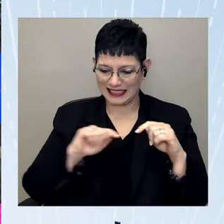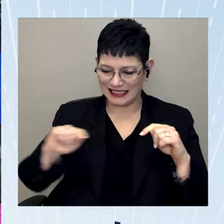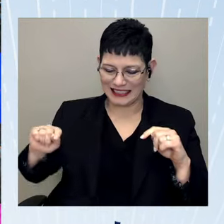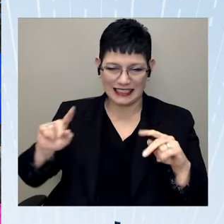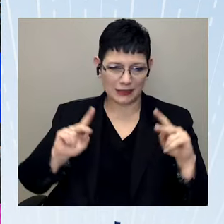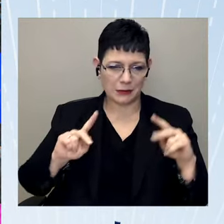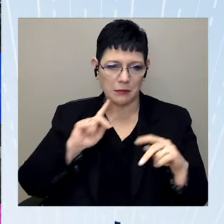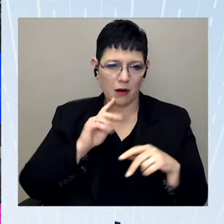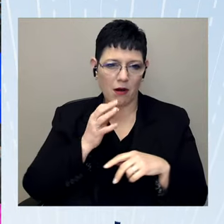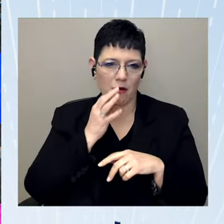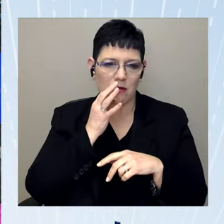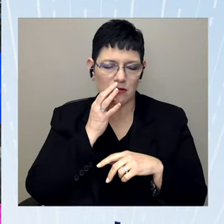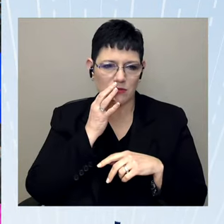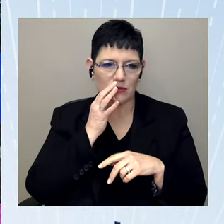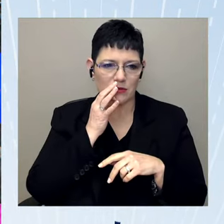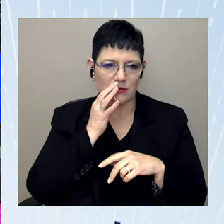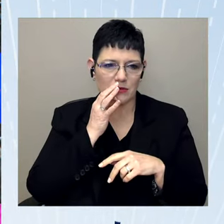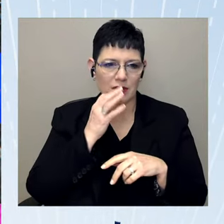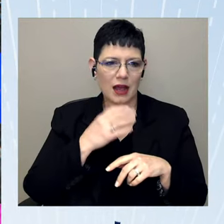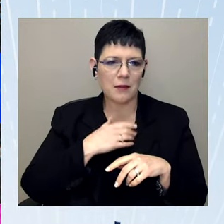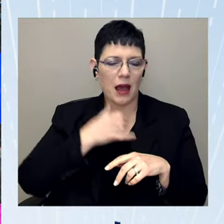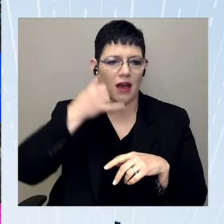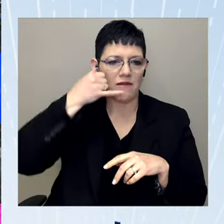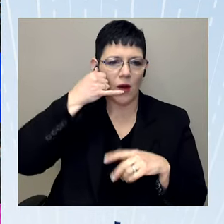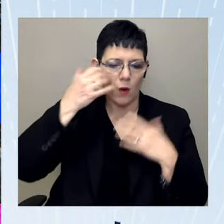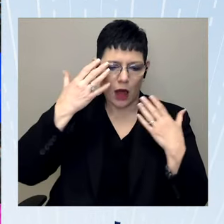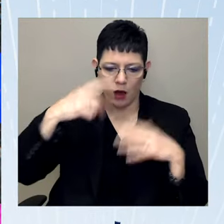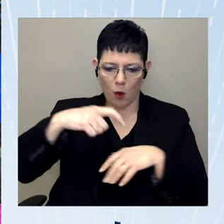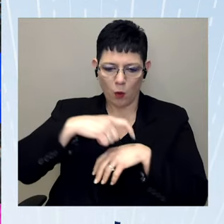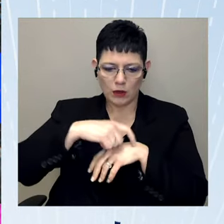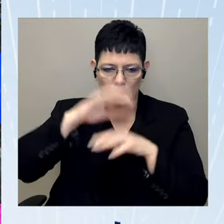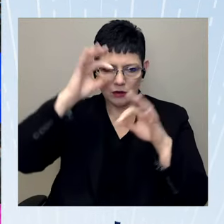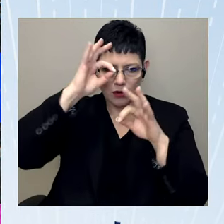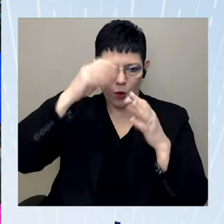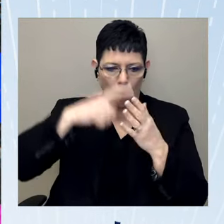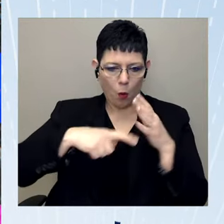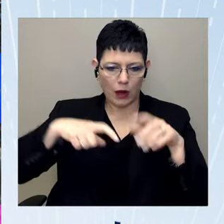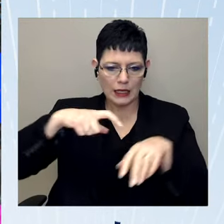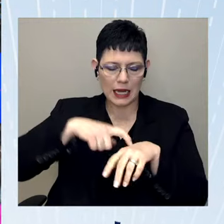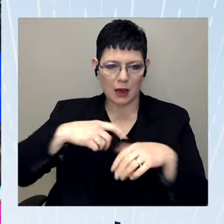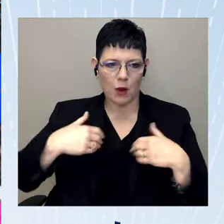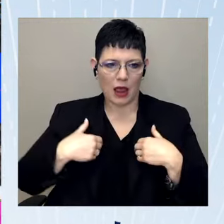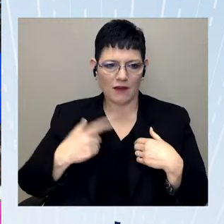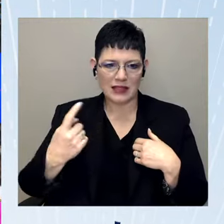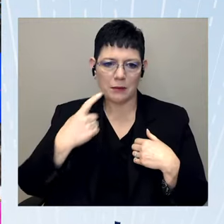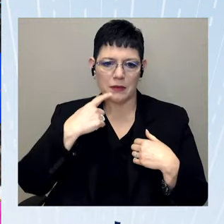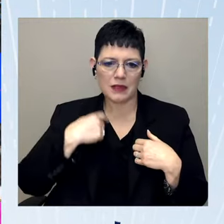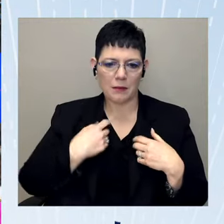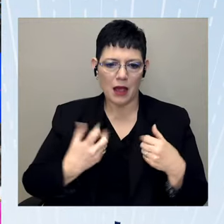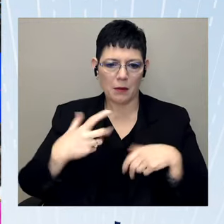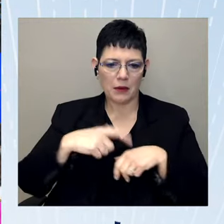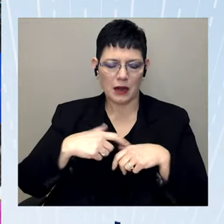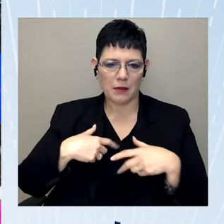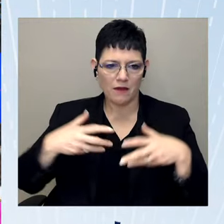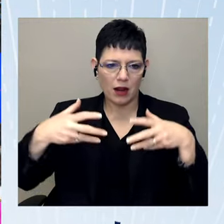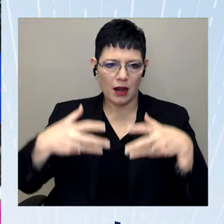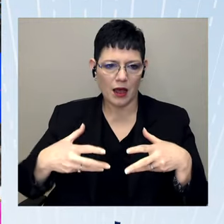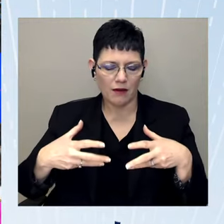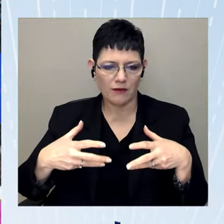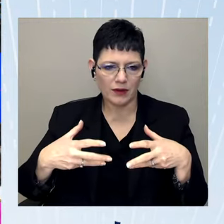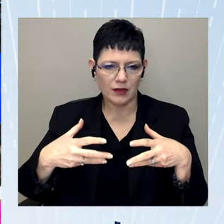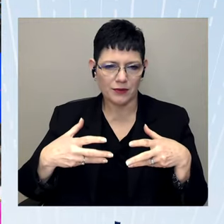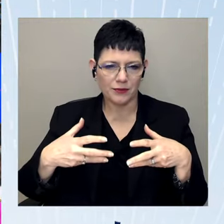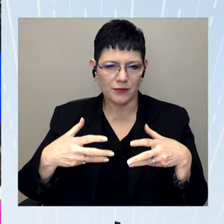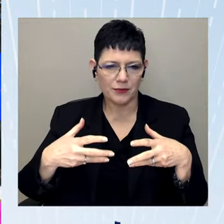say that I left my phone, so I have no idea what time it is and how much time we have left. So somebody should tell me how much time we have left.